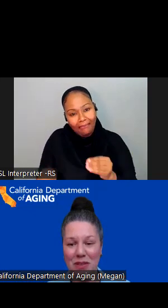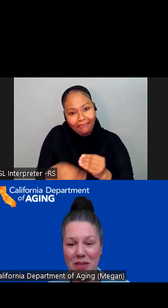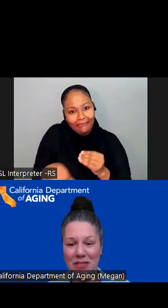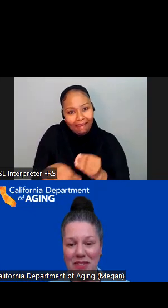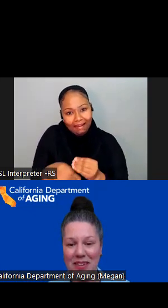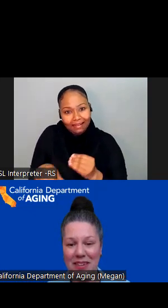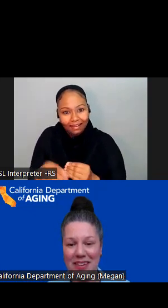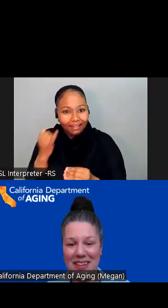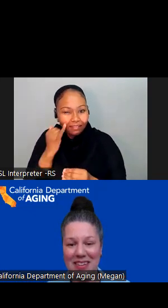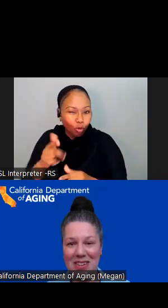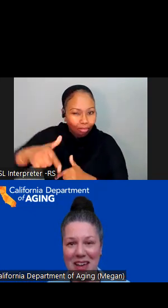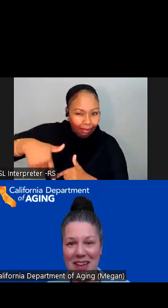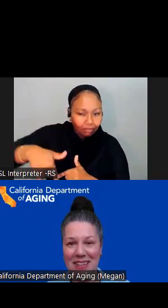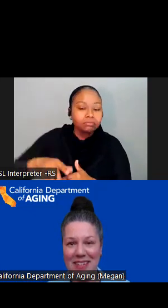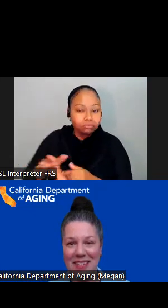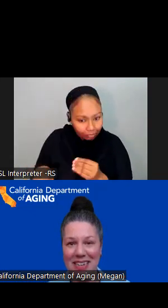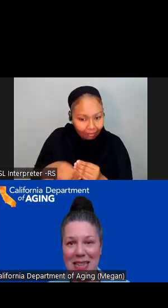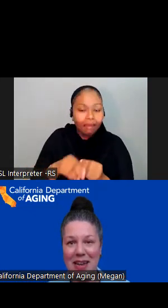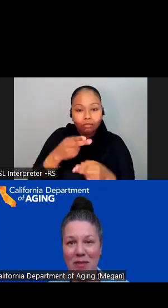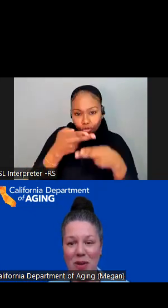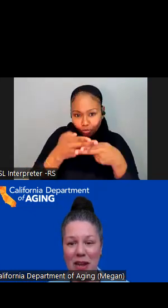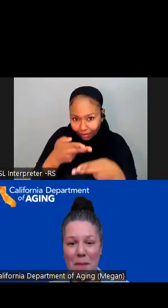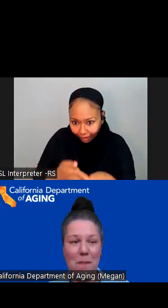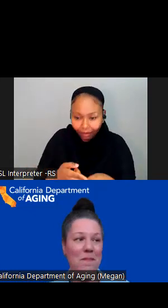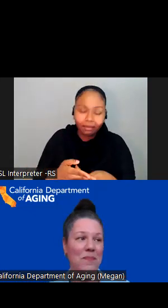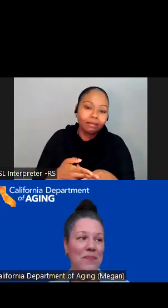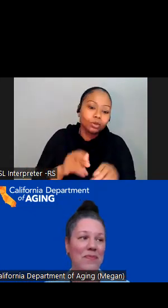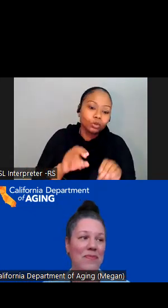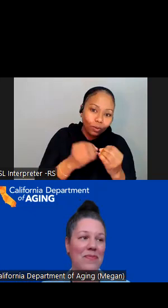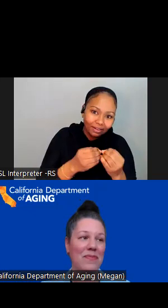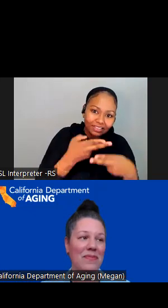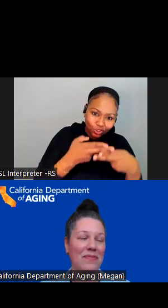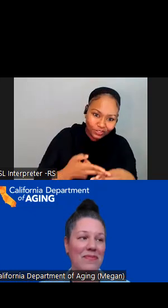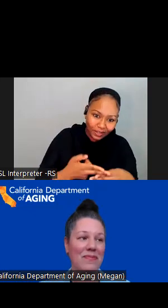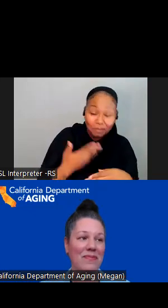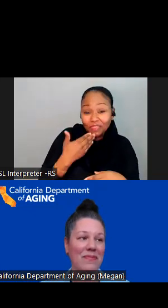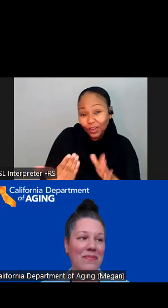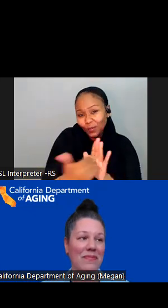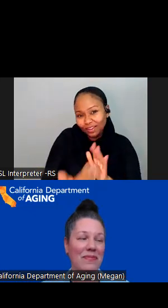introduce themselves into the chat and to thank everyone again.